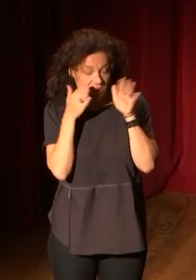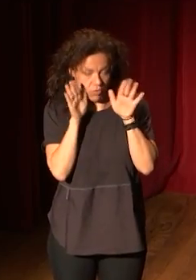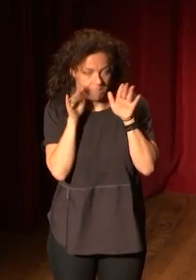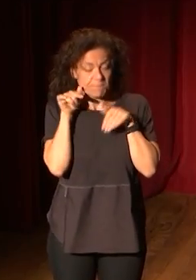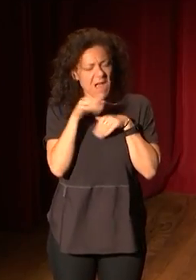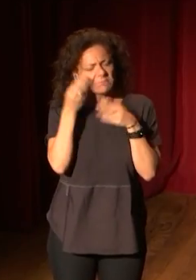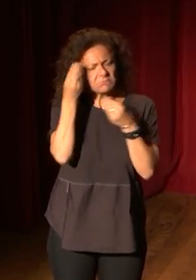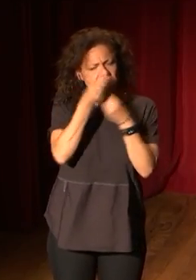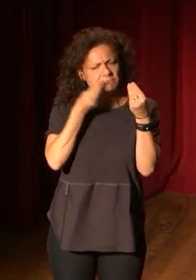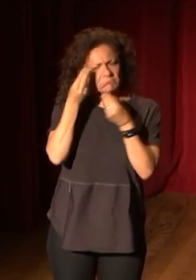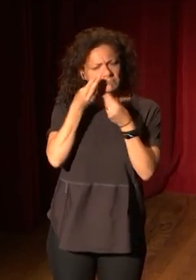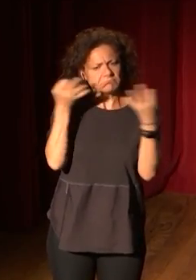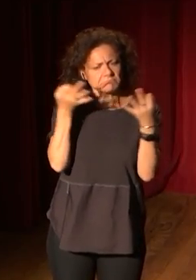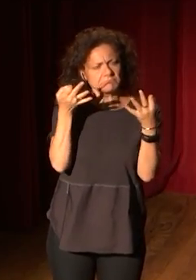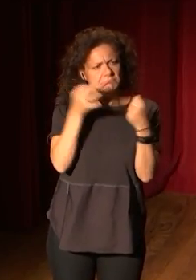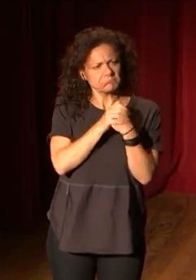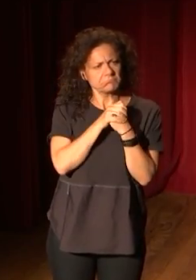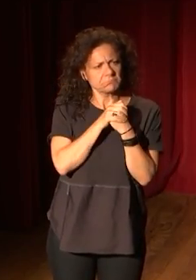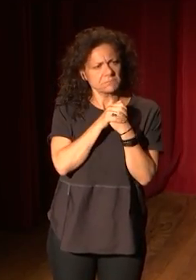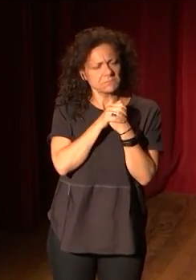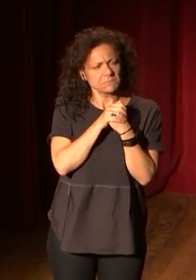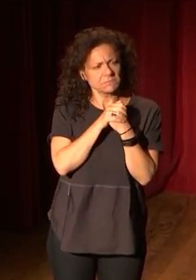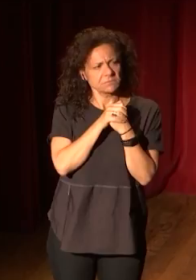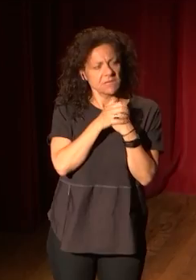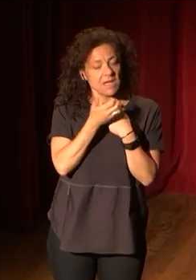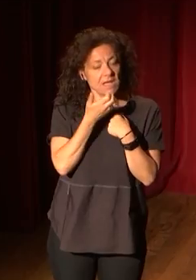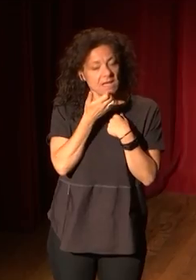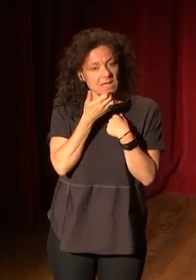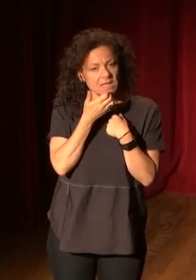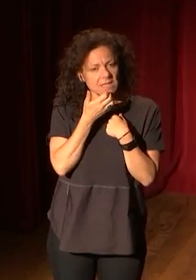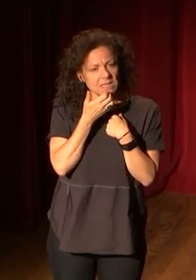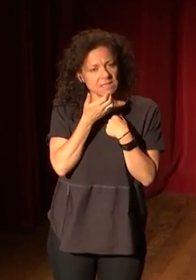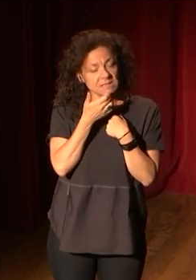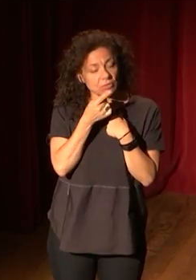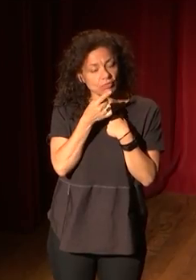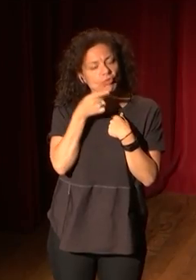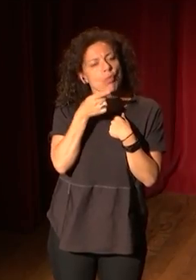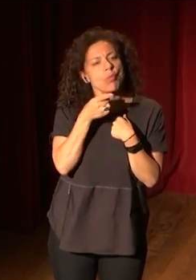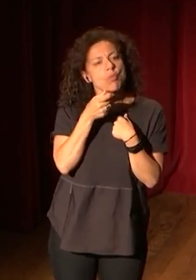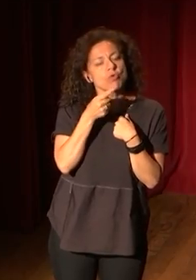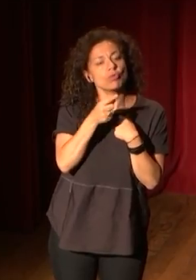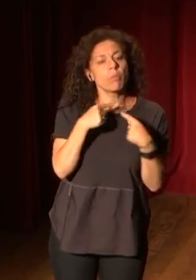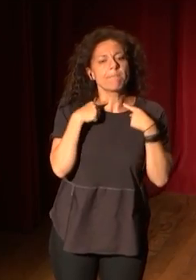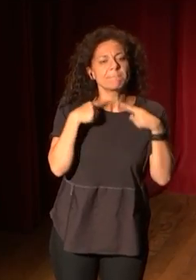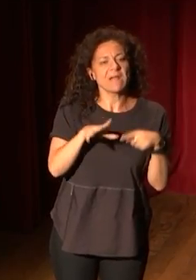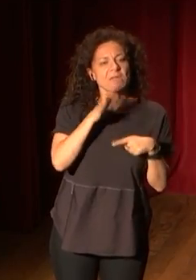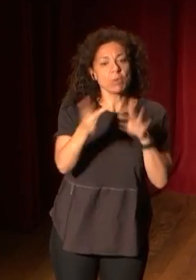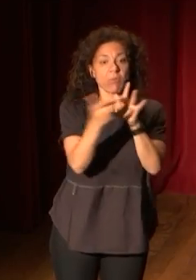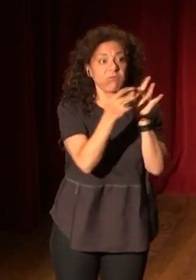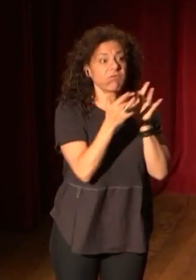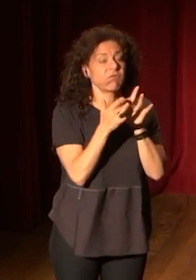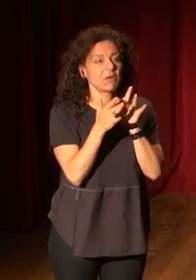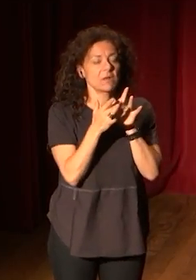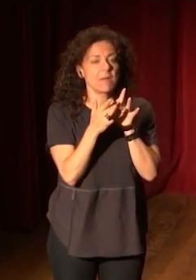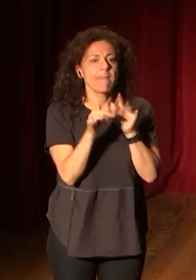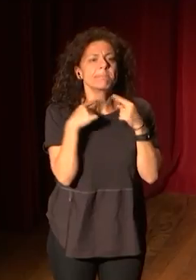about how you lose for to win with connectivity pierds evidentemente